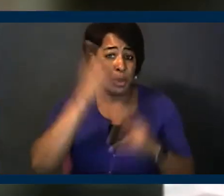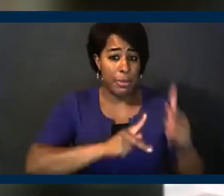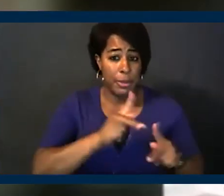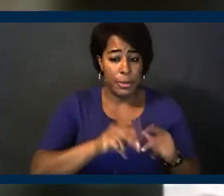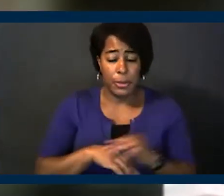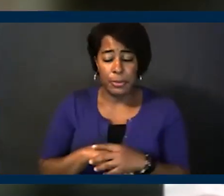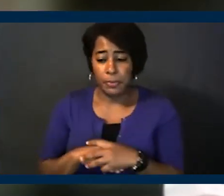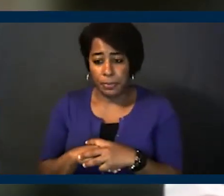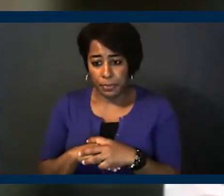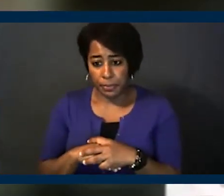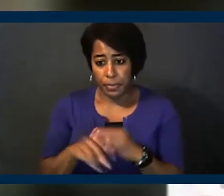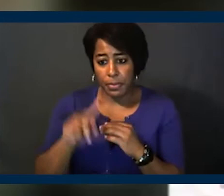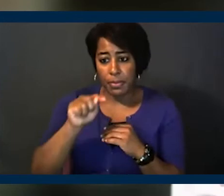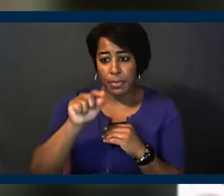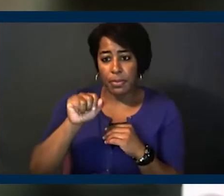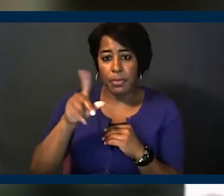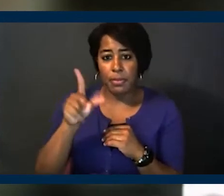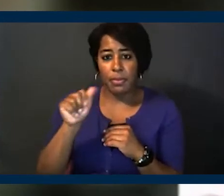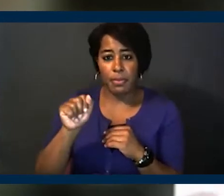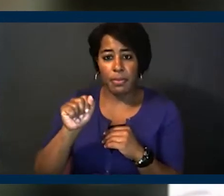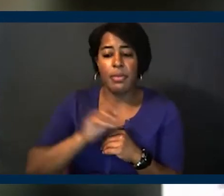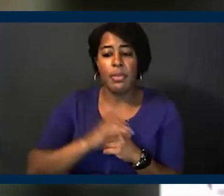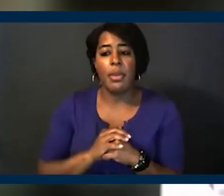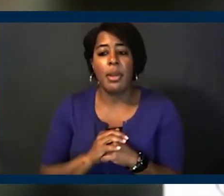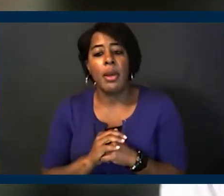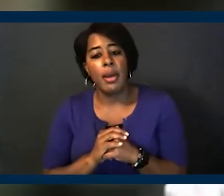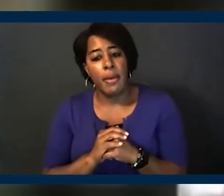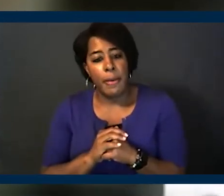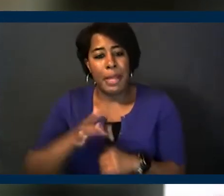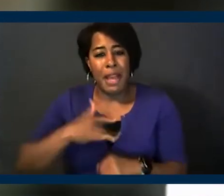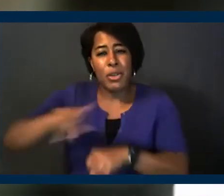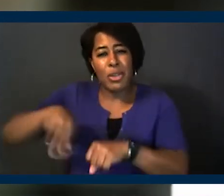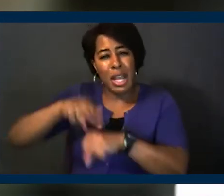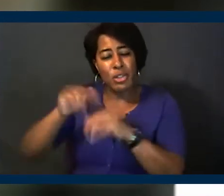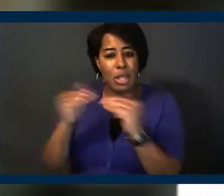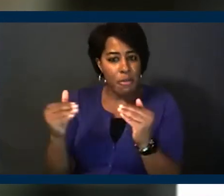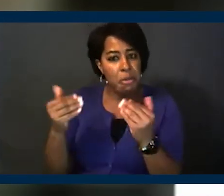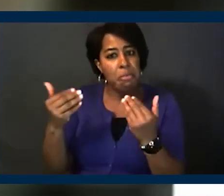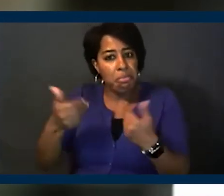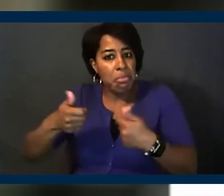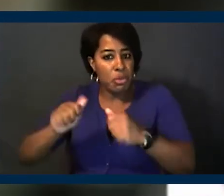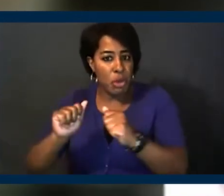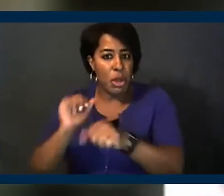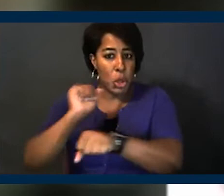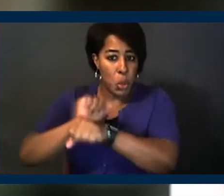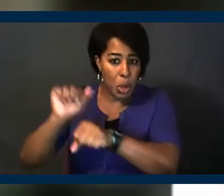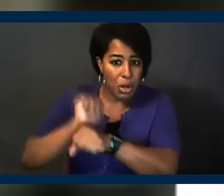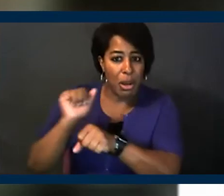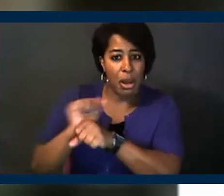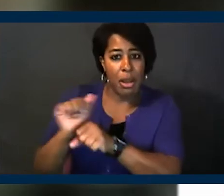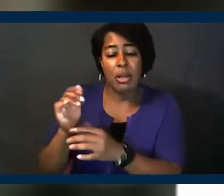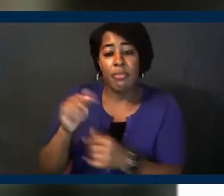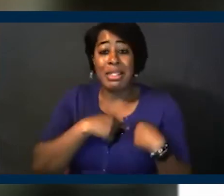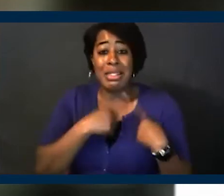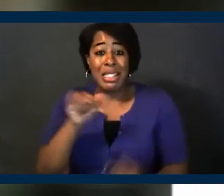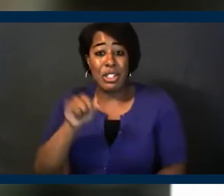On the national level, I will say they're working on it. They're getting there. Since January, we've seen a lot of change. And I think with all